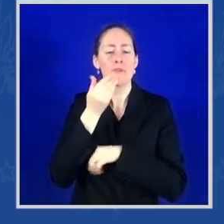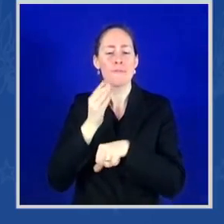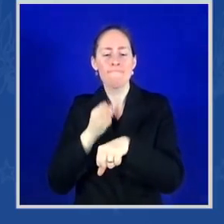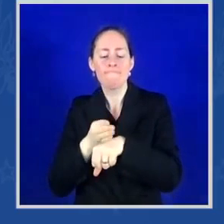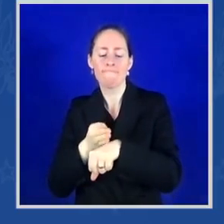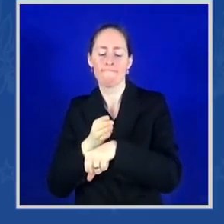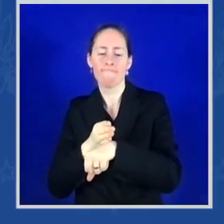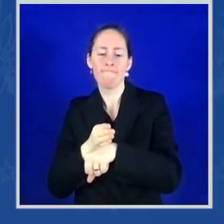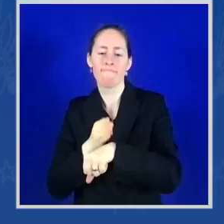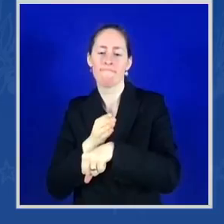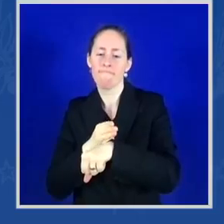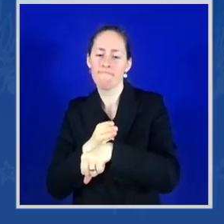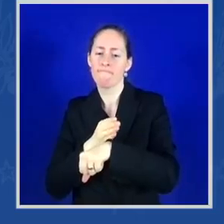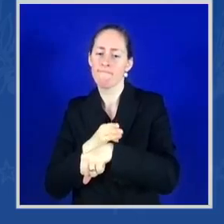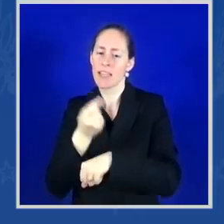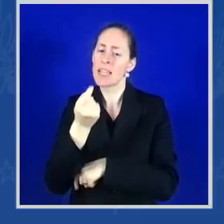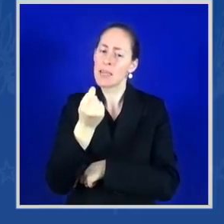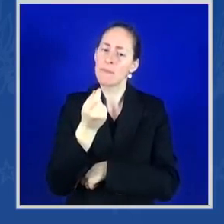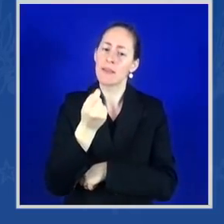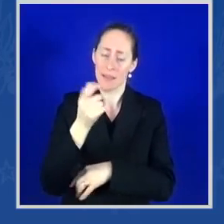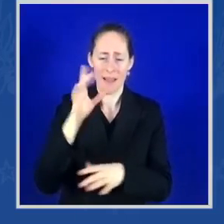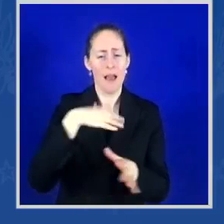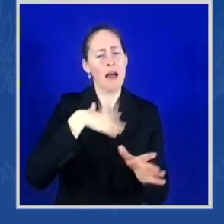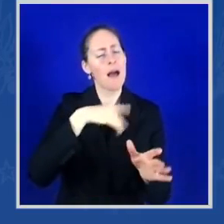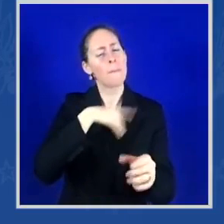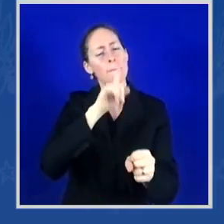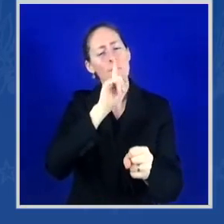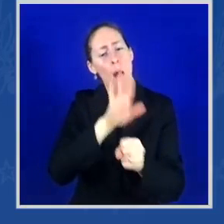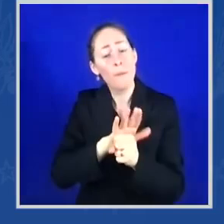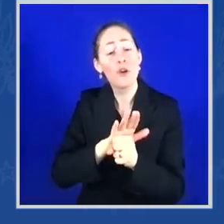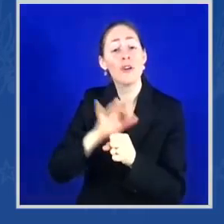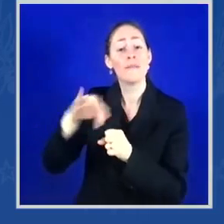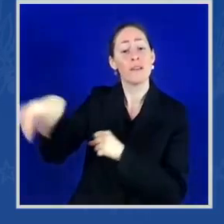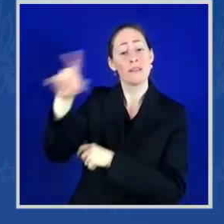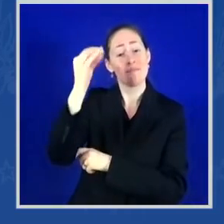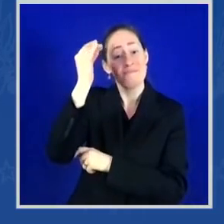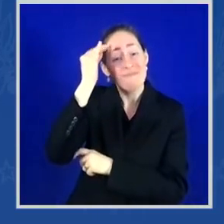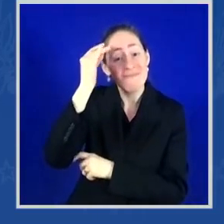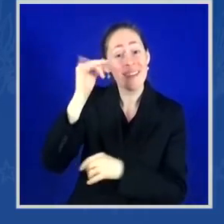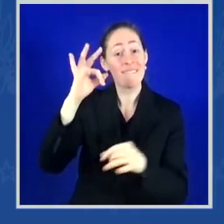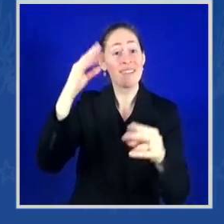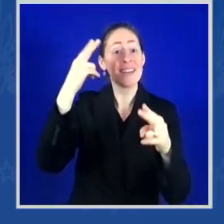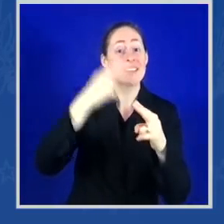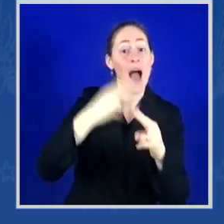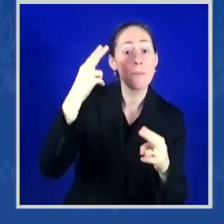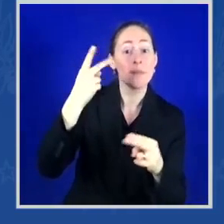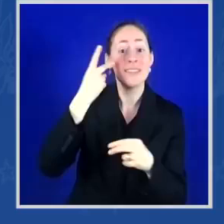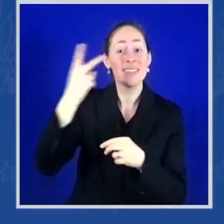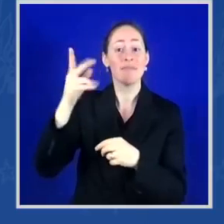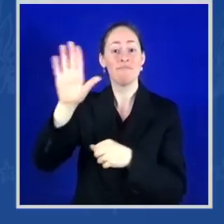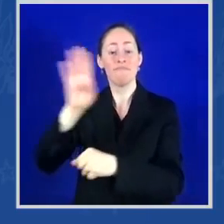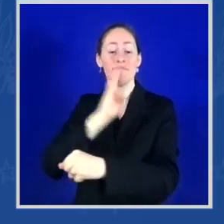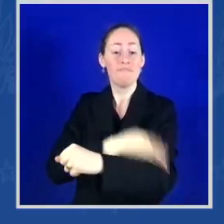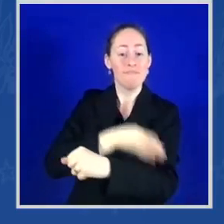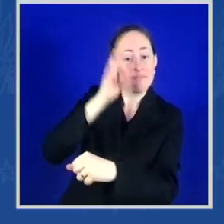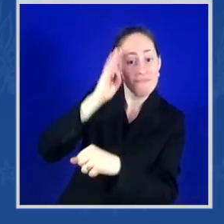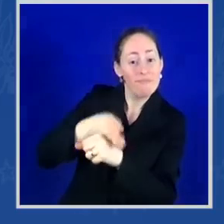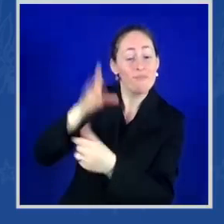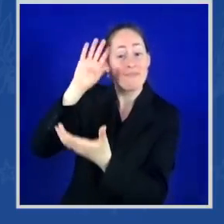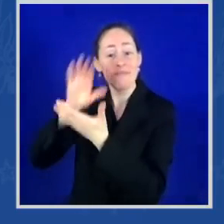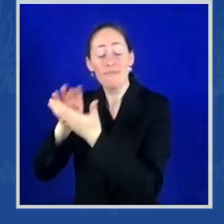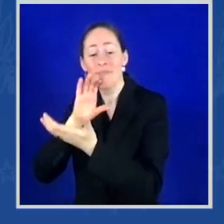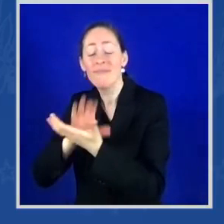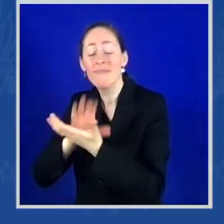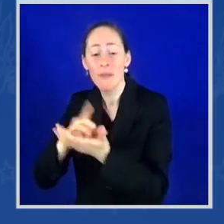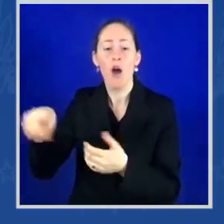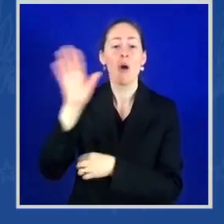or daughter, husband, wife, they will in fact bring not a tear to your eye, but a smile to your lips.